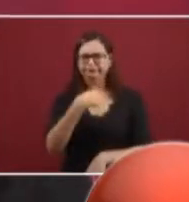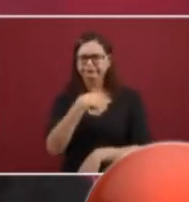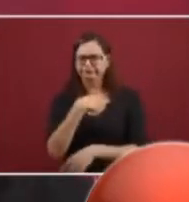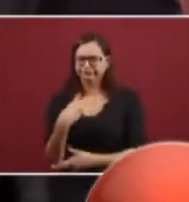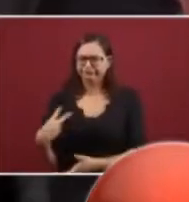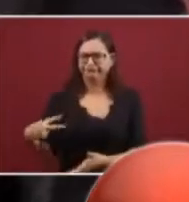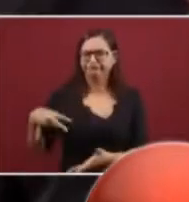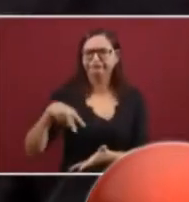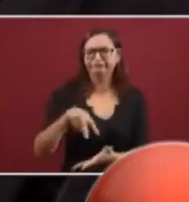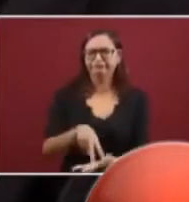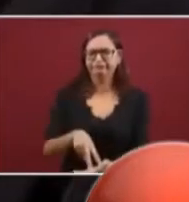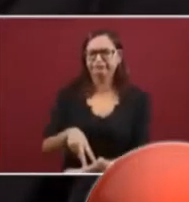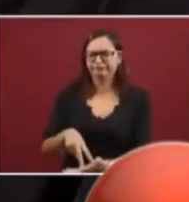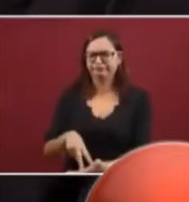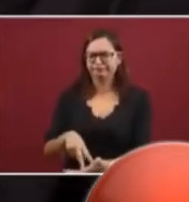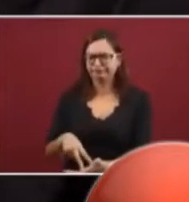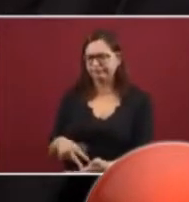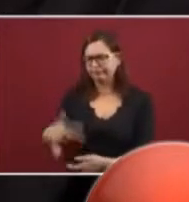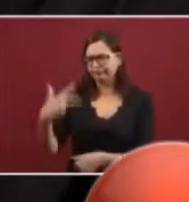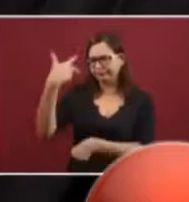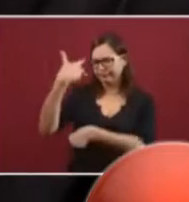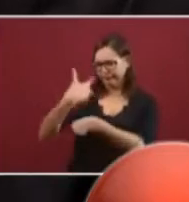version.